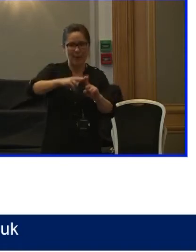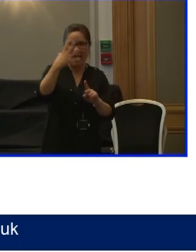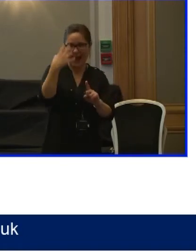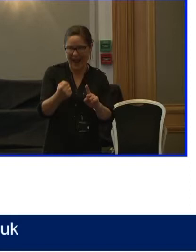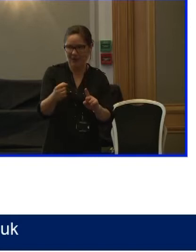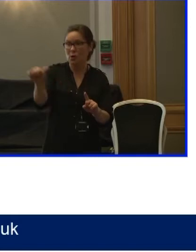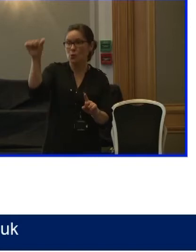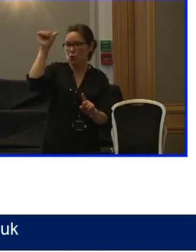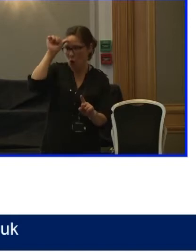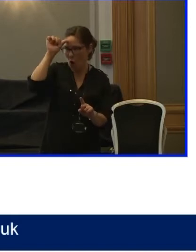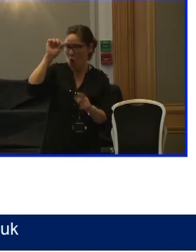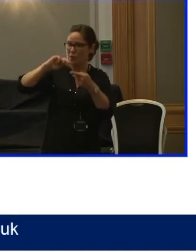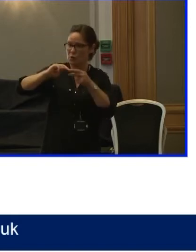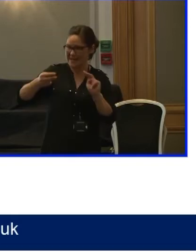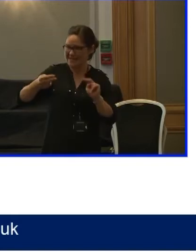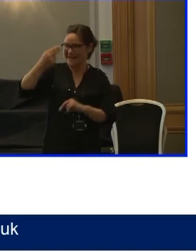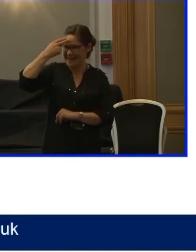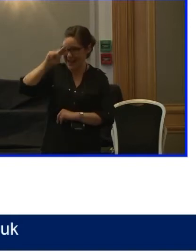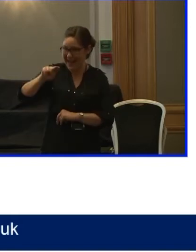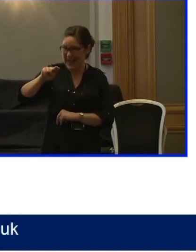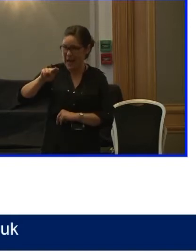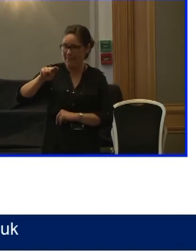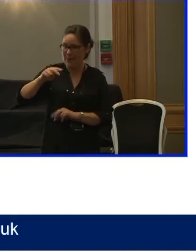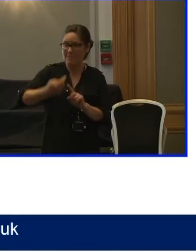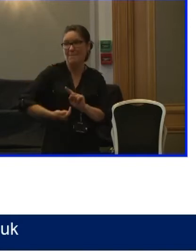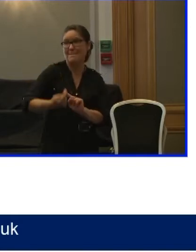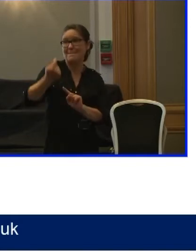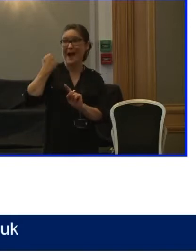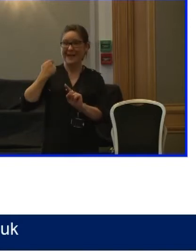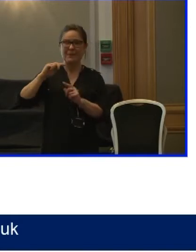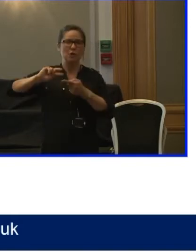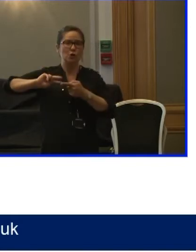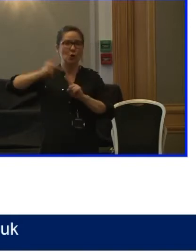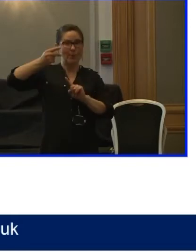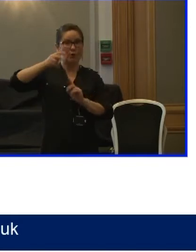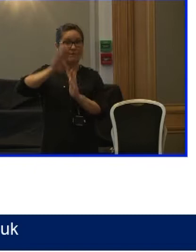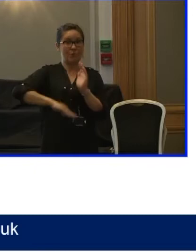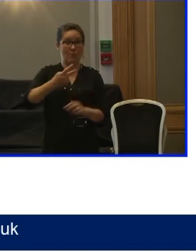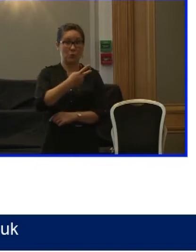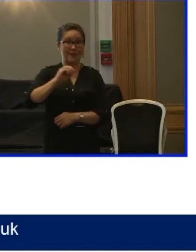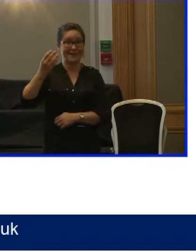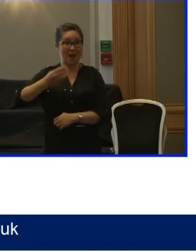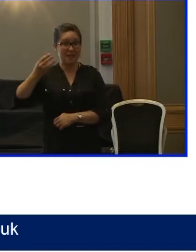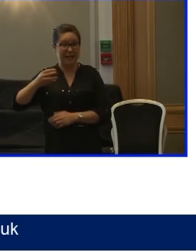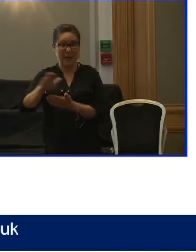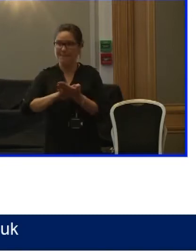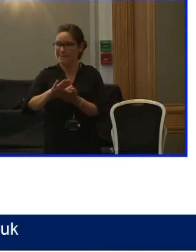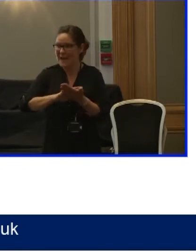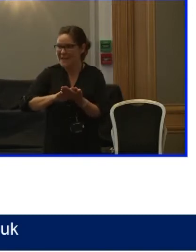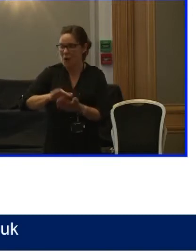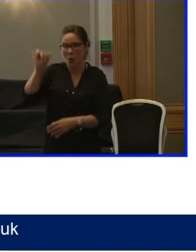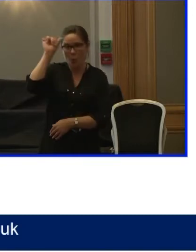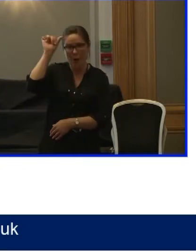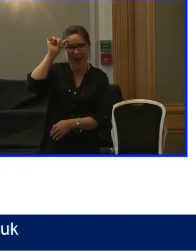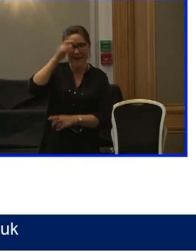loss. And this is twice the percentage in 2019. And suggests a positive increase in